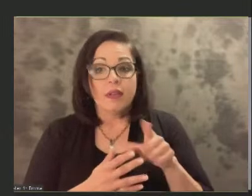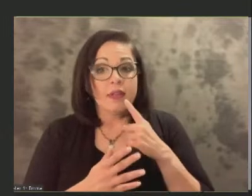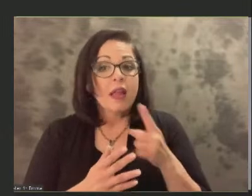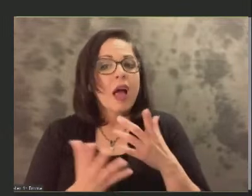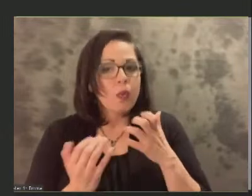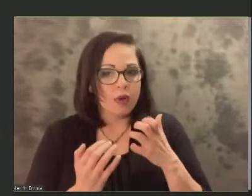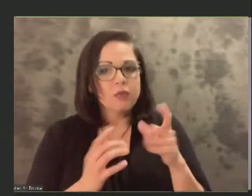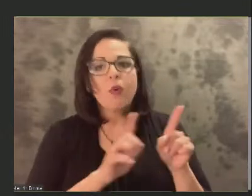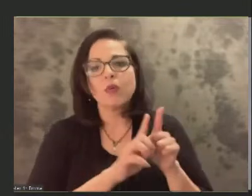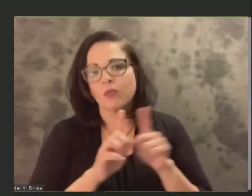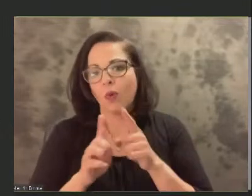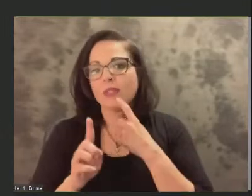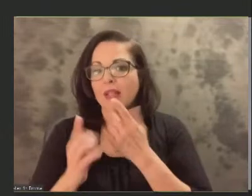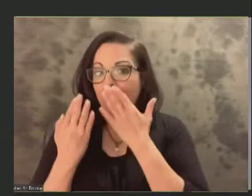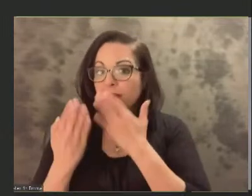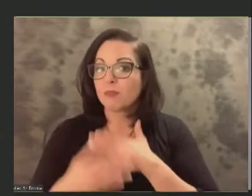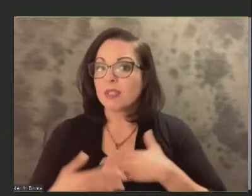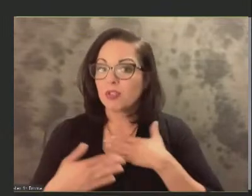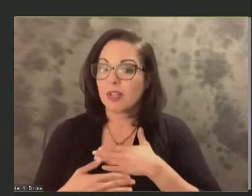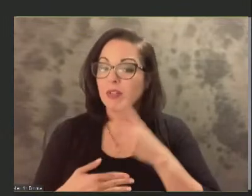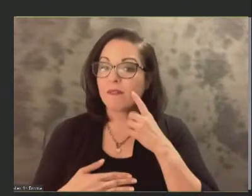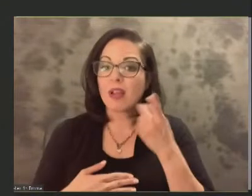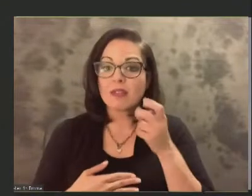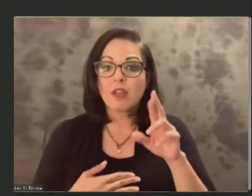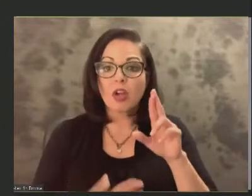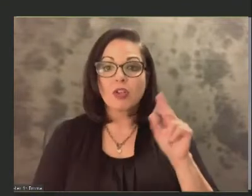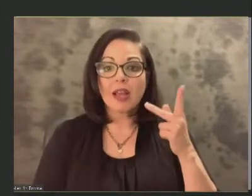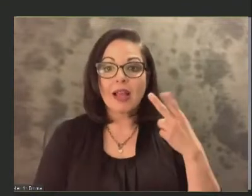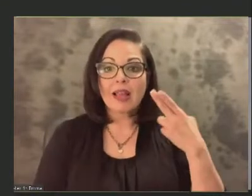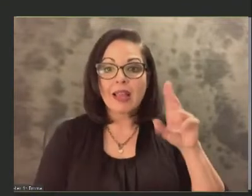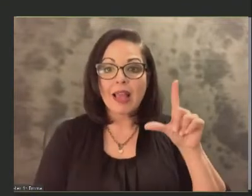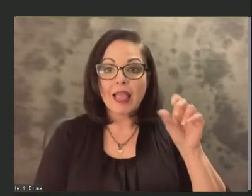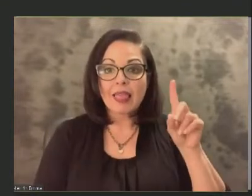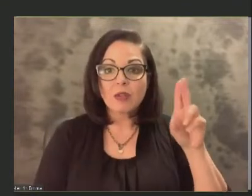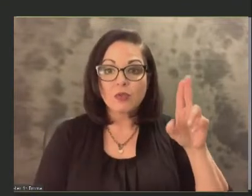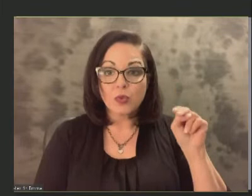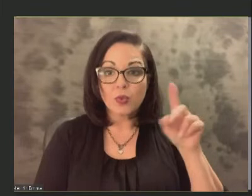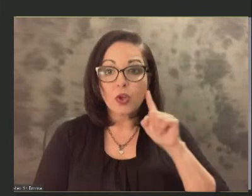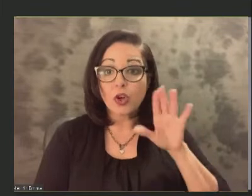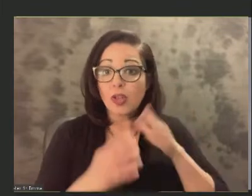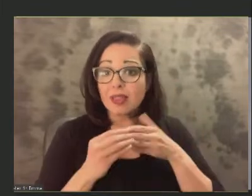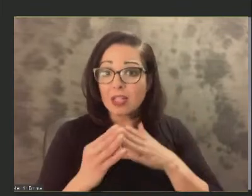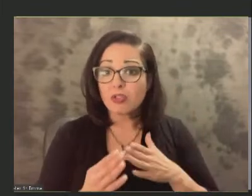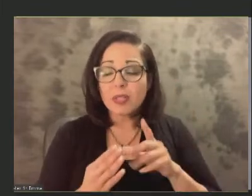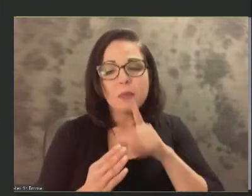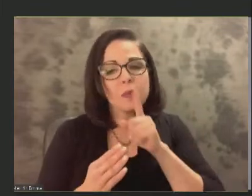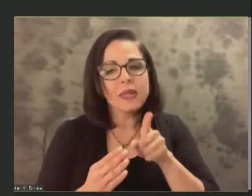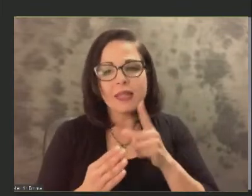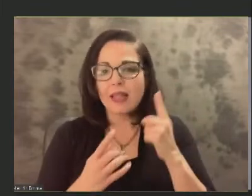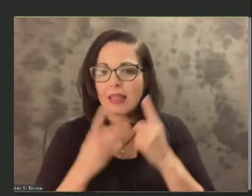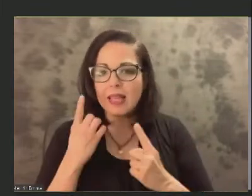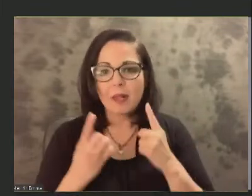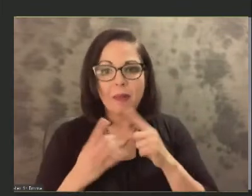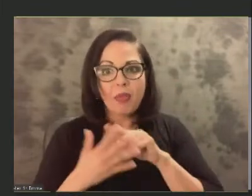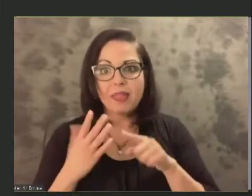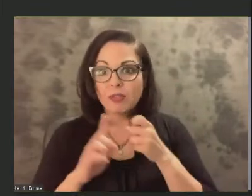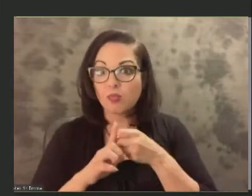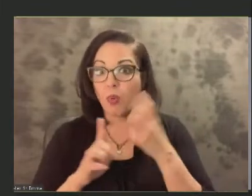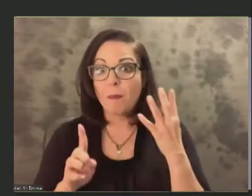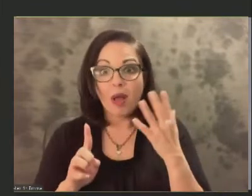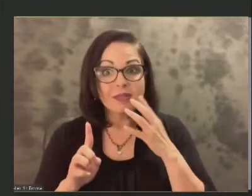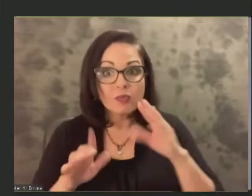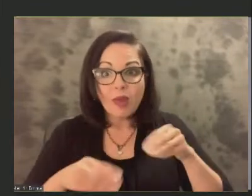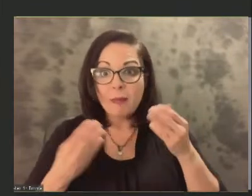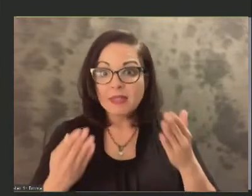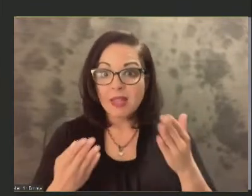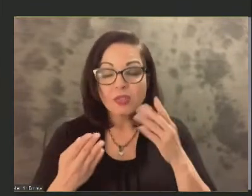the appreciation to Dr. Calhoun and her leadership in really thinking through these robust set of recommendations